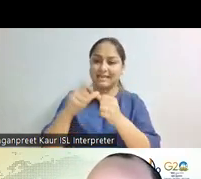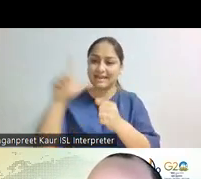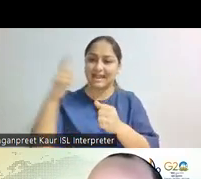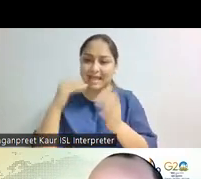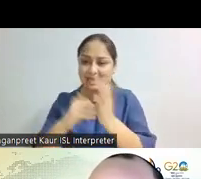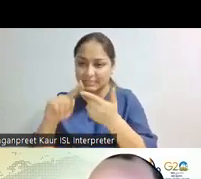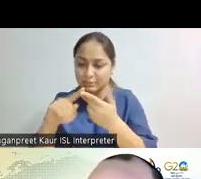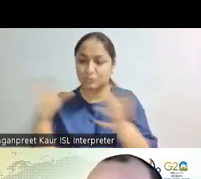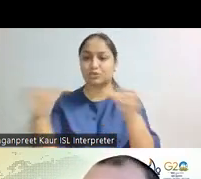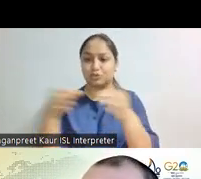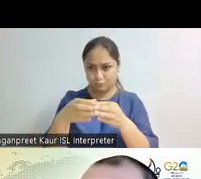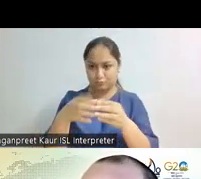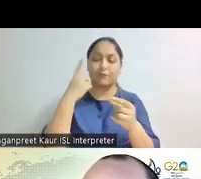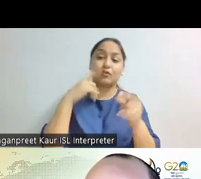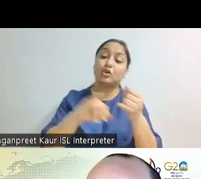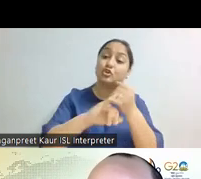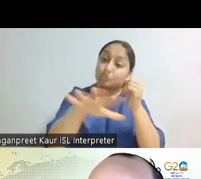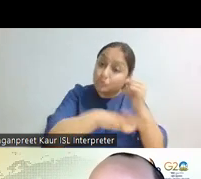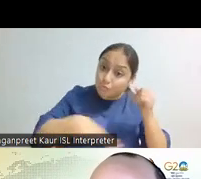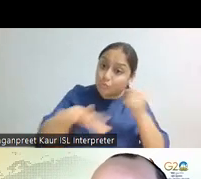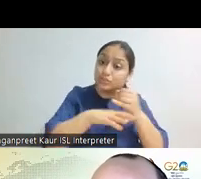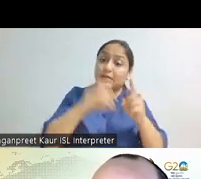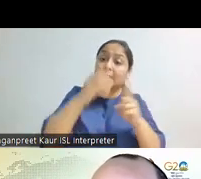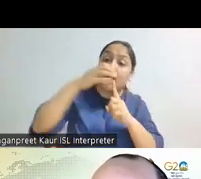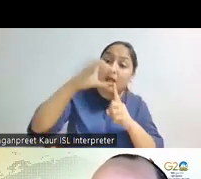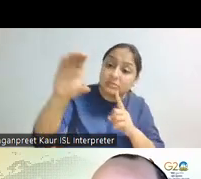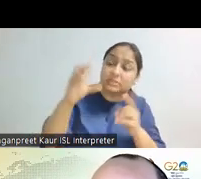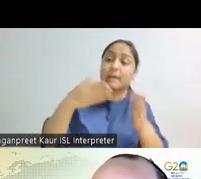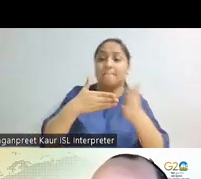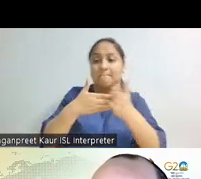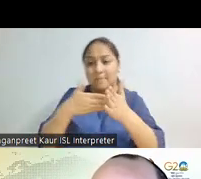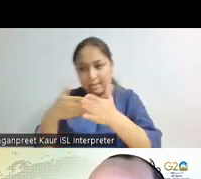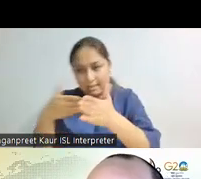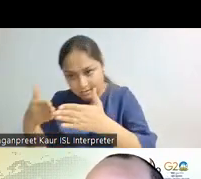of addressing socio-cultural barriers, it was recommended that we,